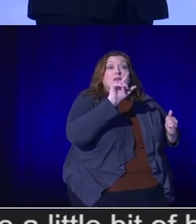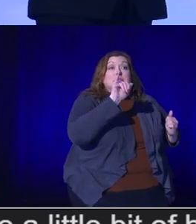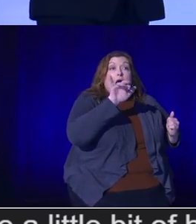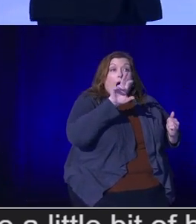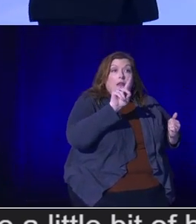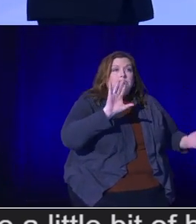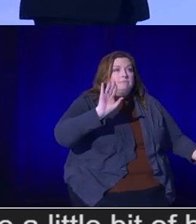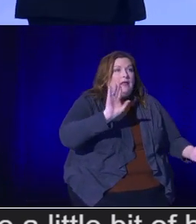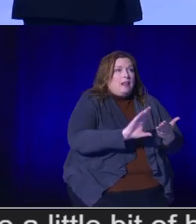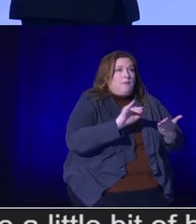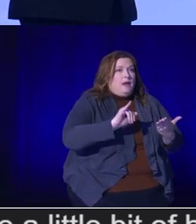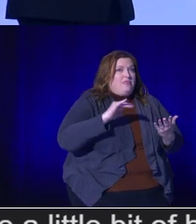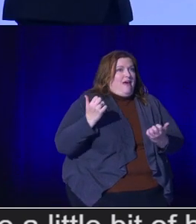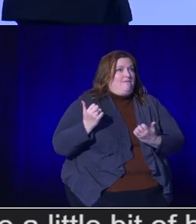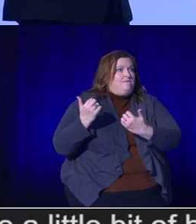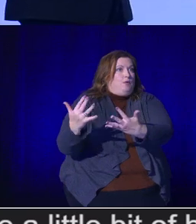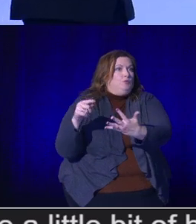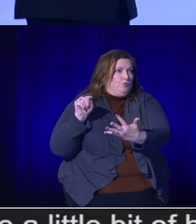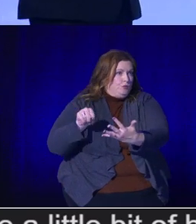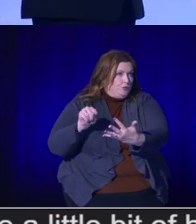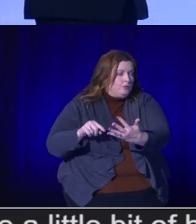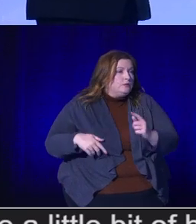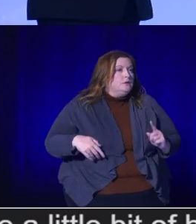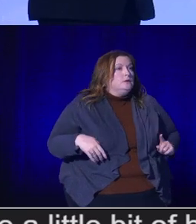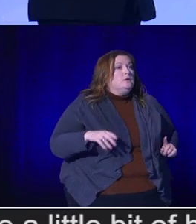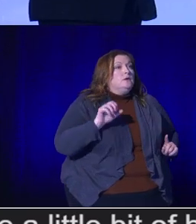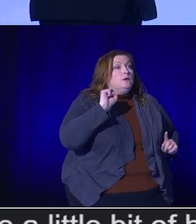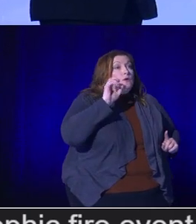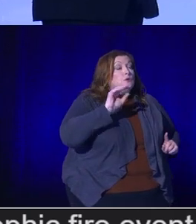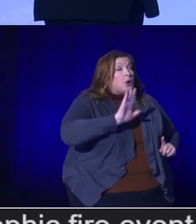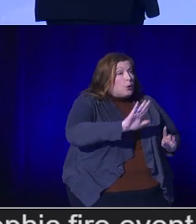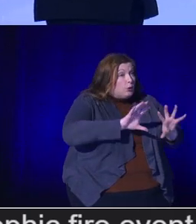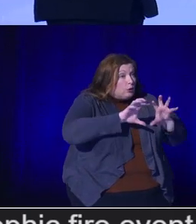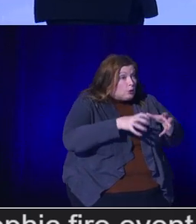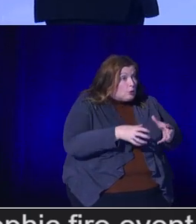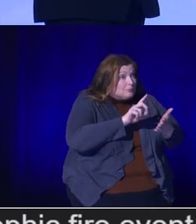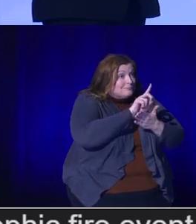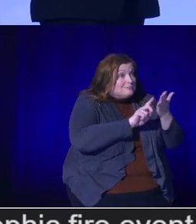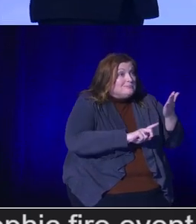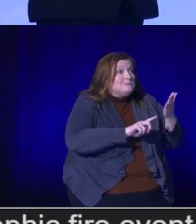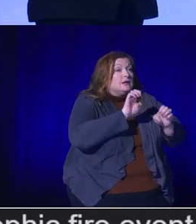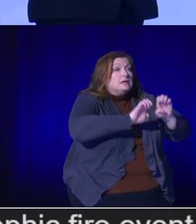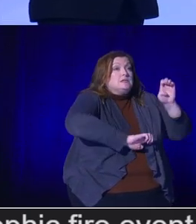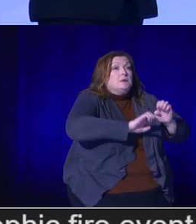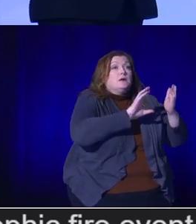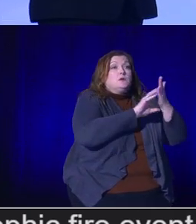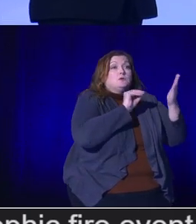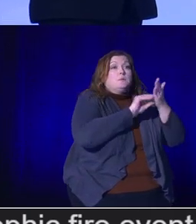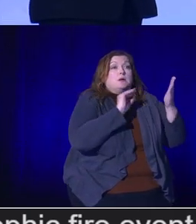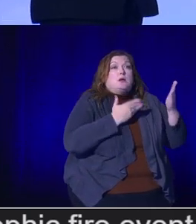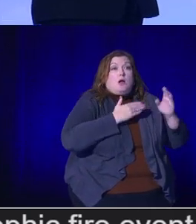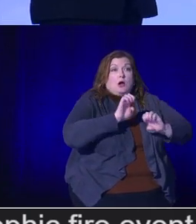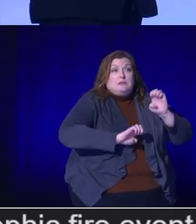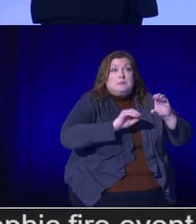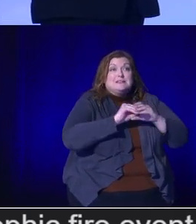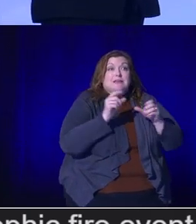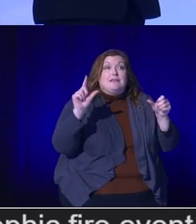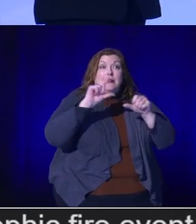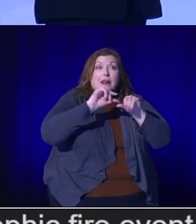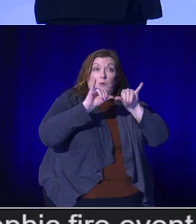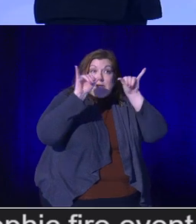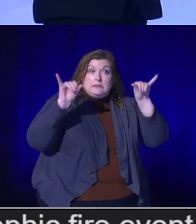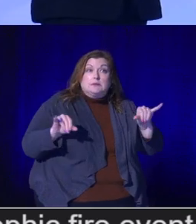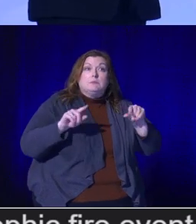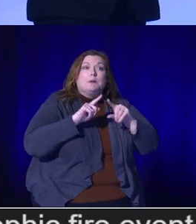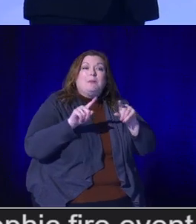eliminate that component. And so her group designed an experiment to mimic our experiment in liquid systems, but